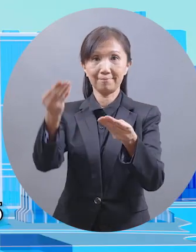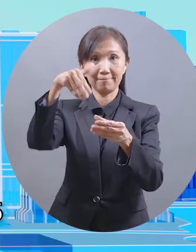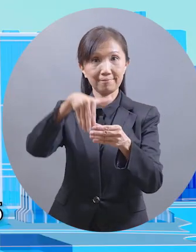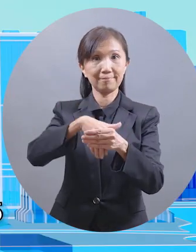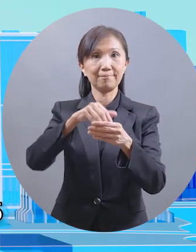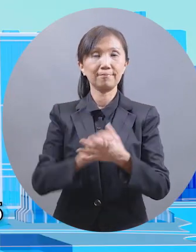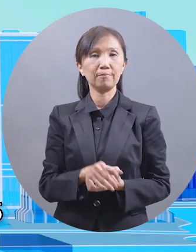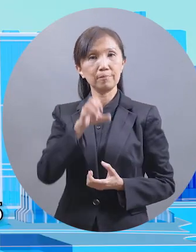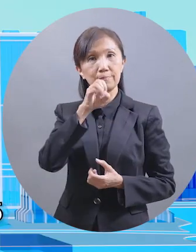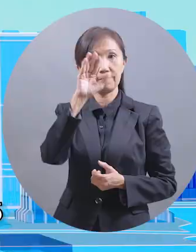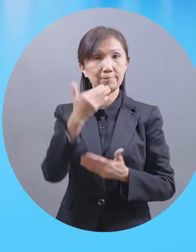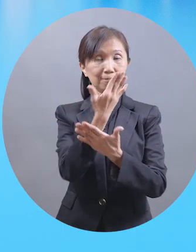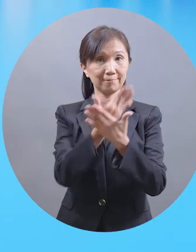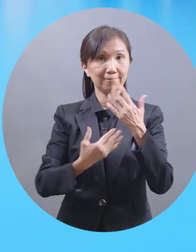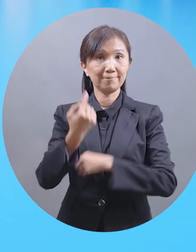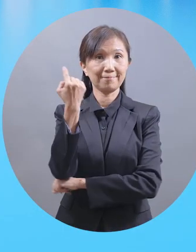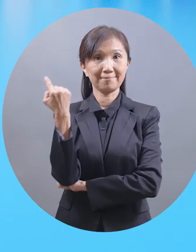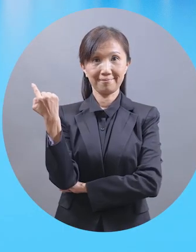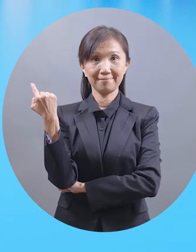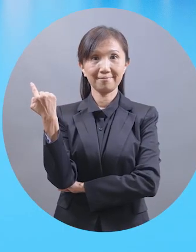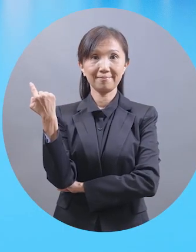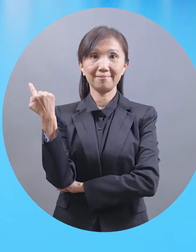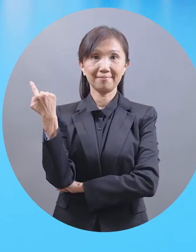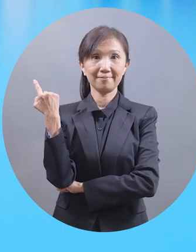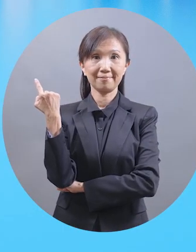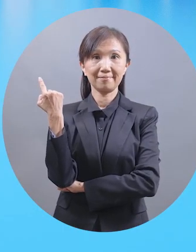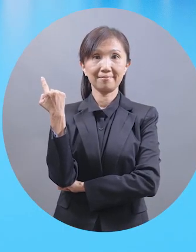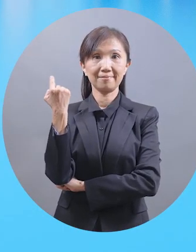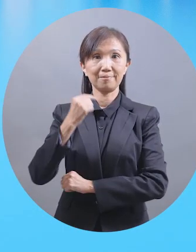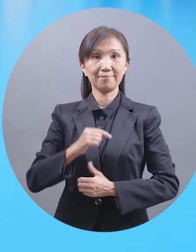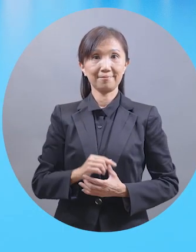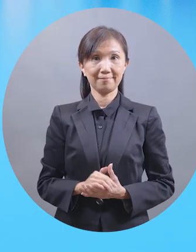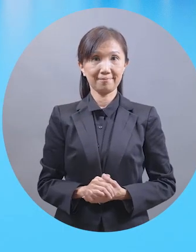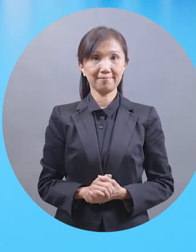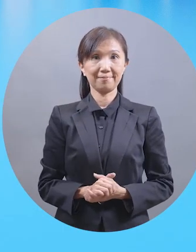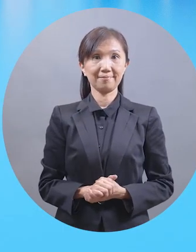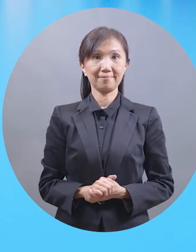registration applications by July 5th. Visit the voter registration website for details.